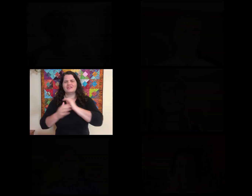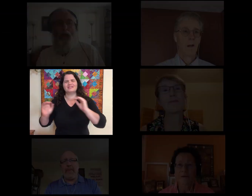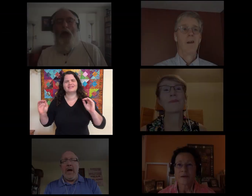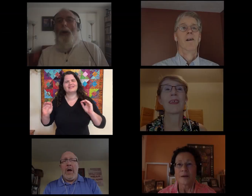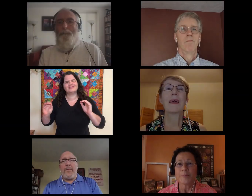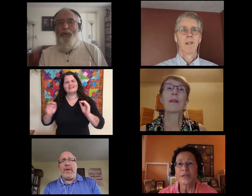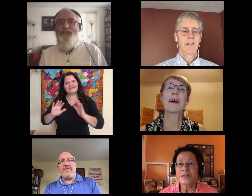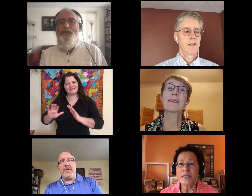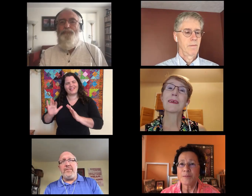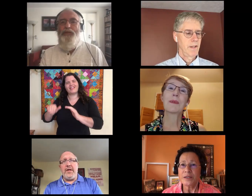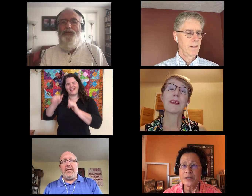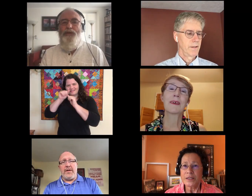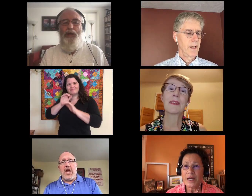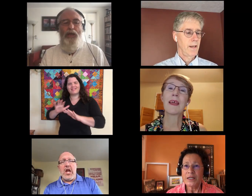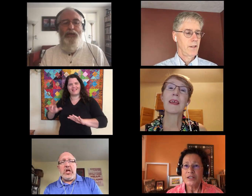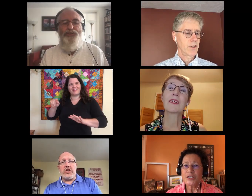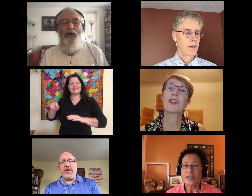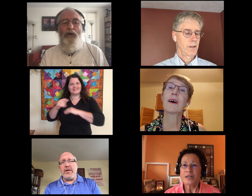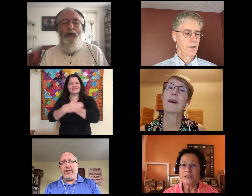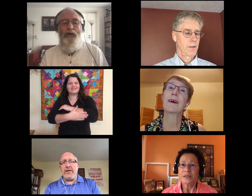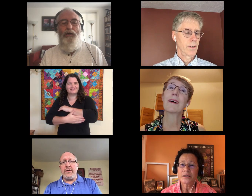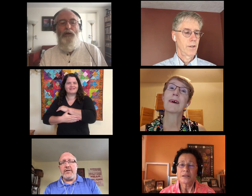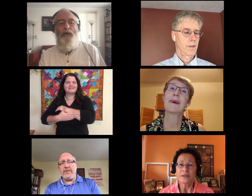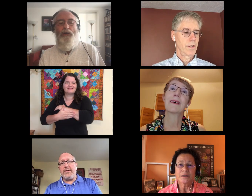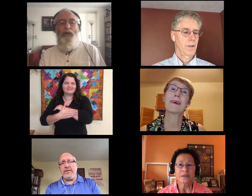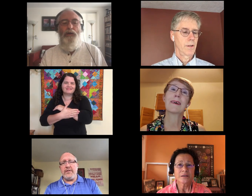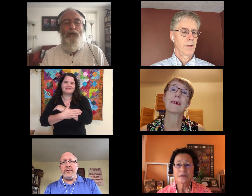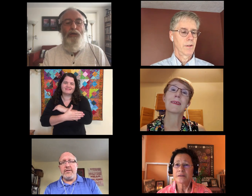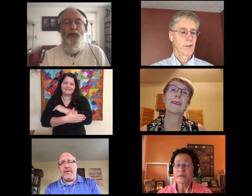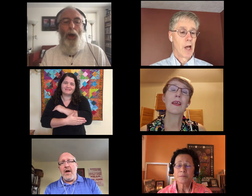treason. Blessed be the nation.